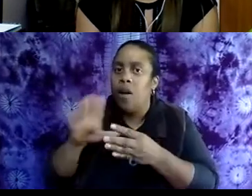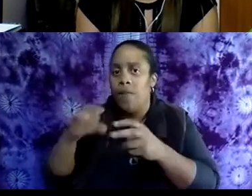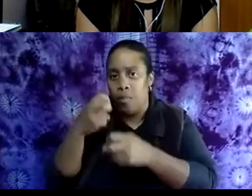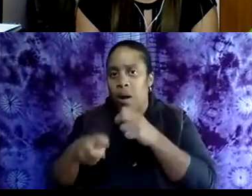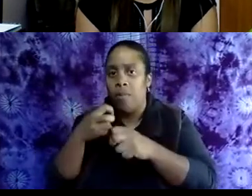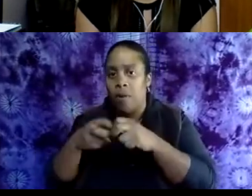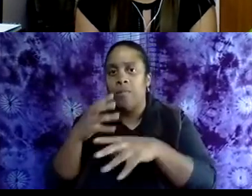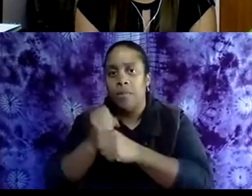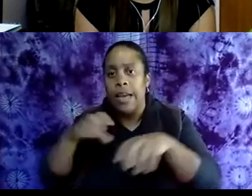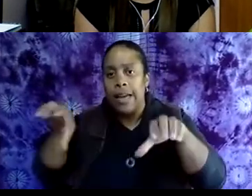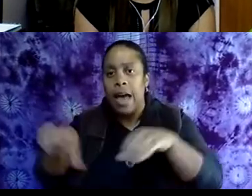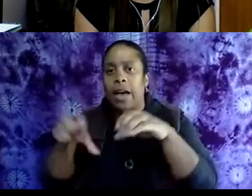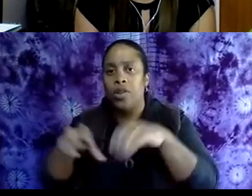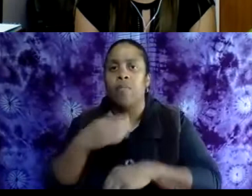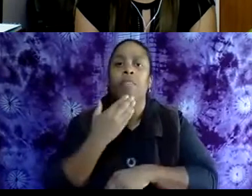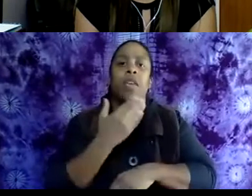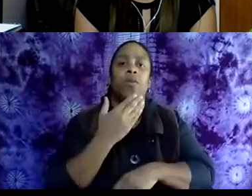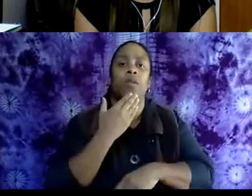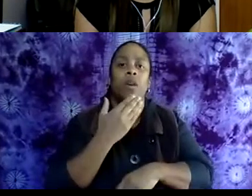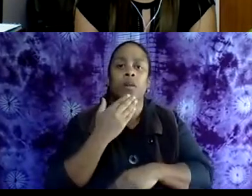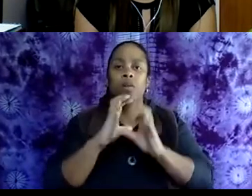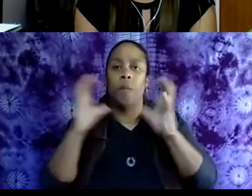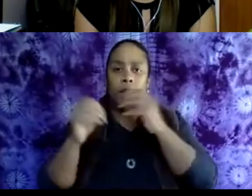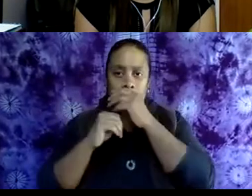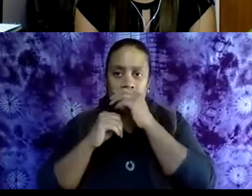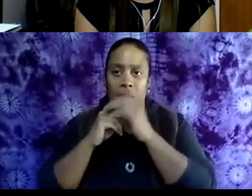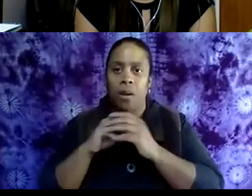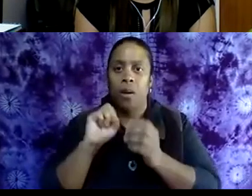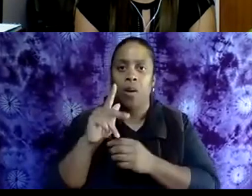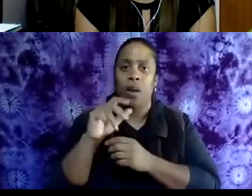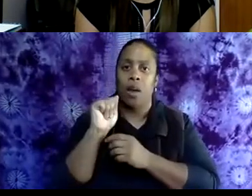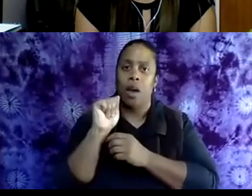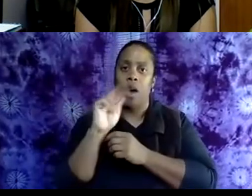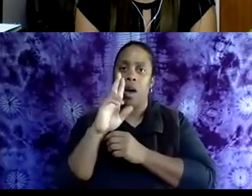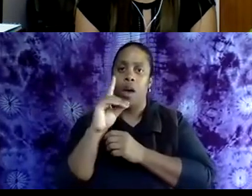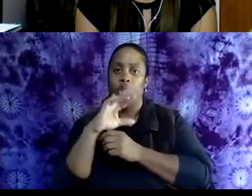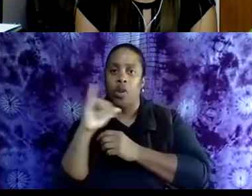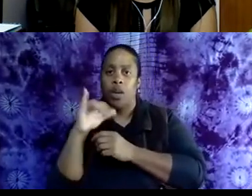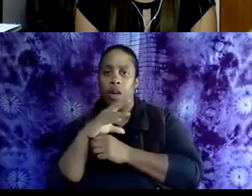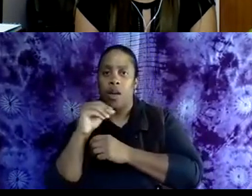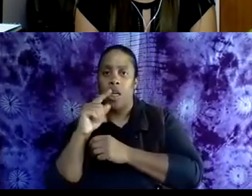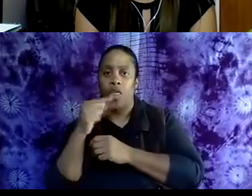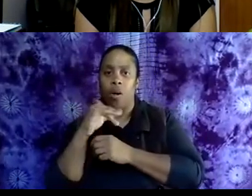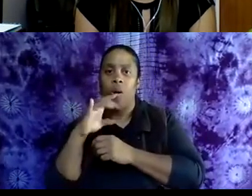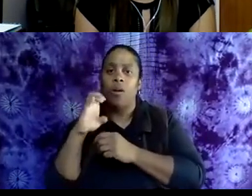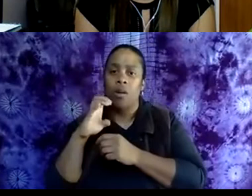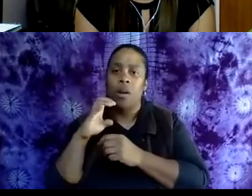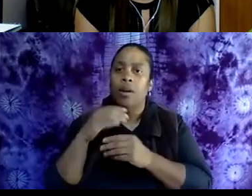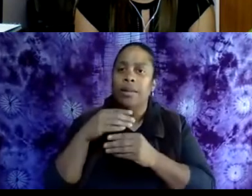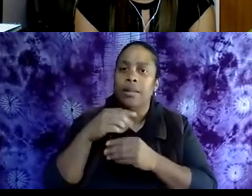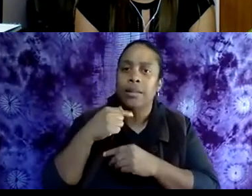Great. Thank you very much. Yeah, you're welcome. Great. We've got Audrey and Thorne in line. And yes, go ahead, Audrey. Thank